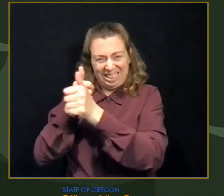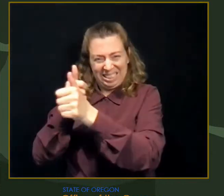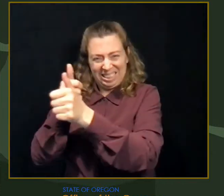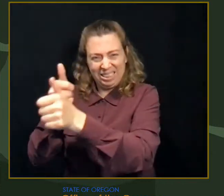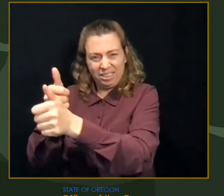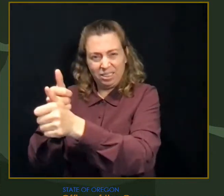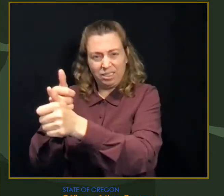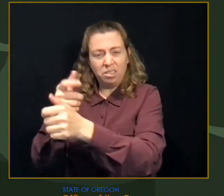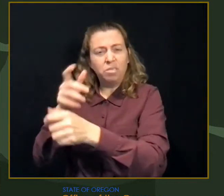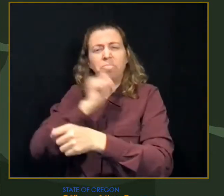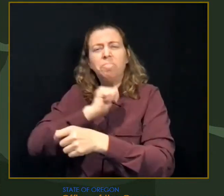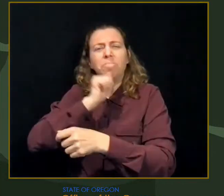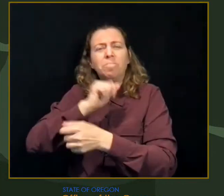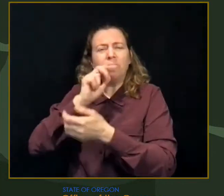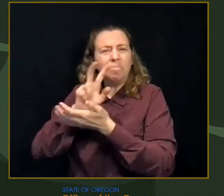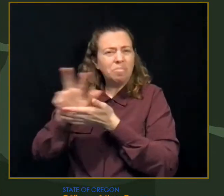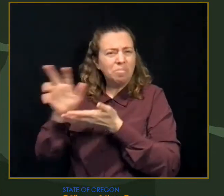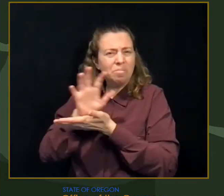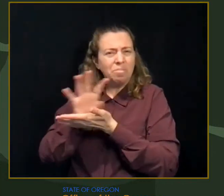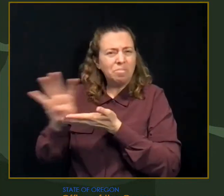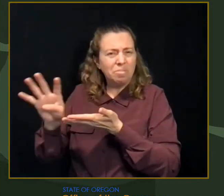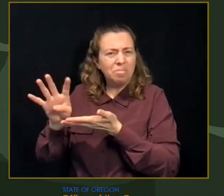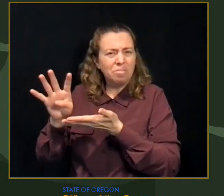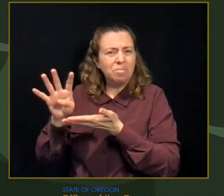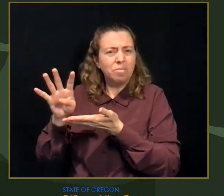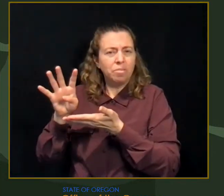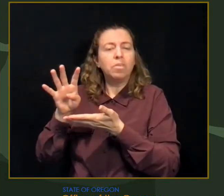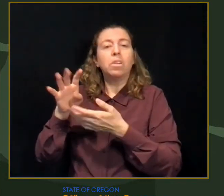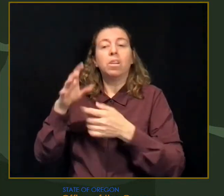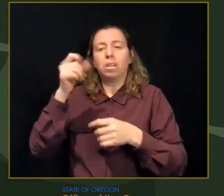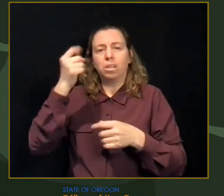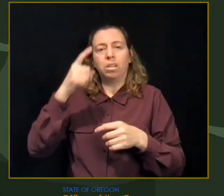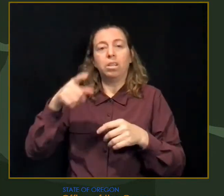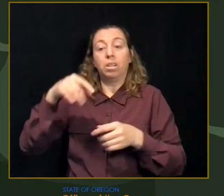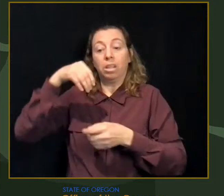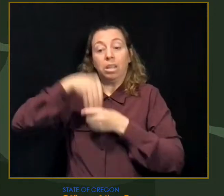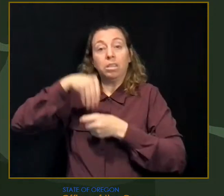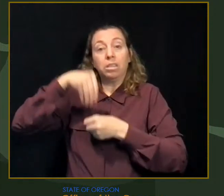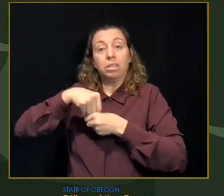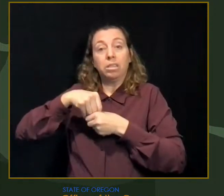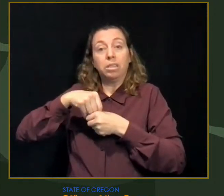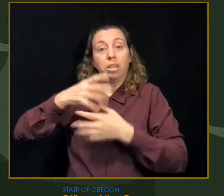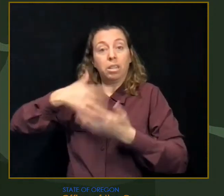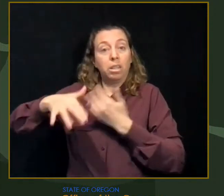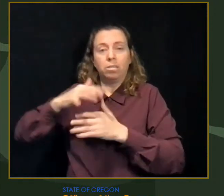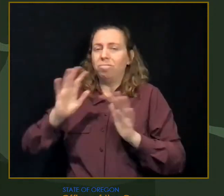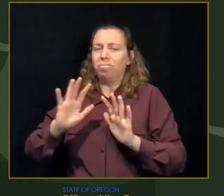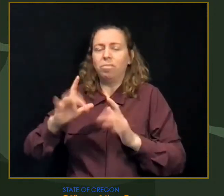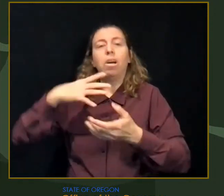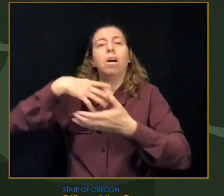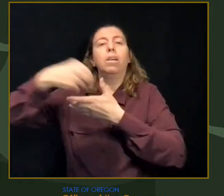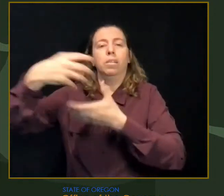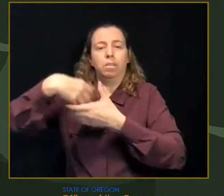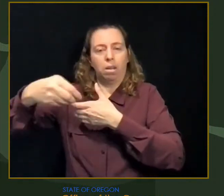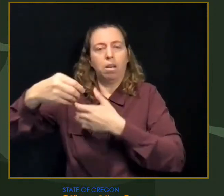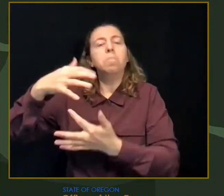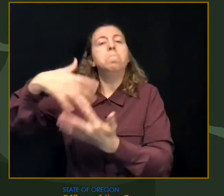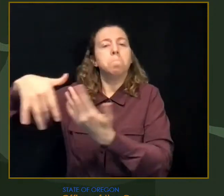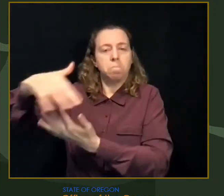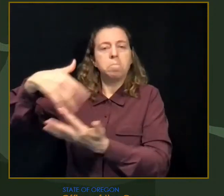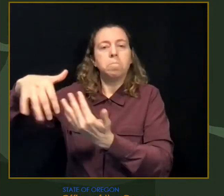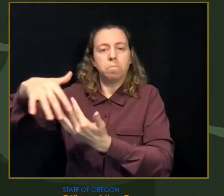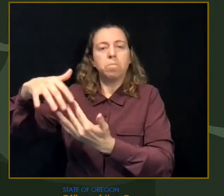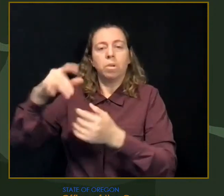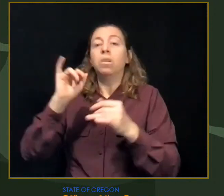indoors without masks and in close proximity to people outside our household, our modeling shows that it will effectively halt increases